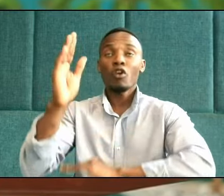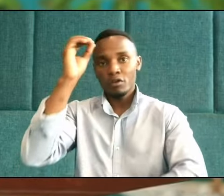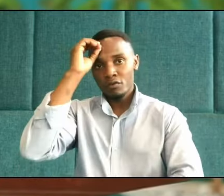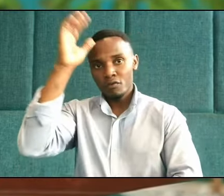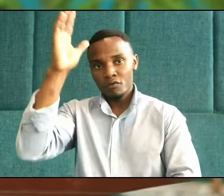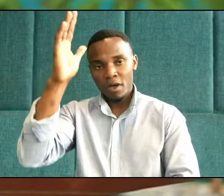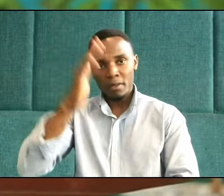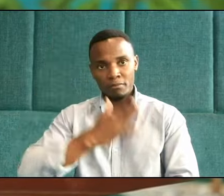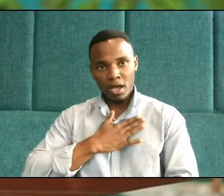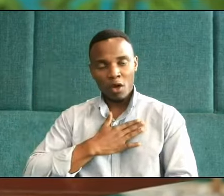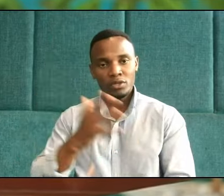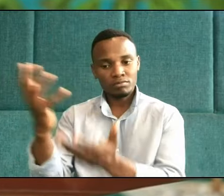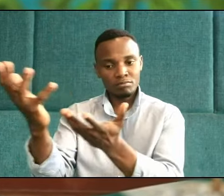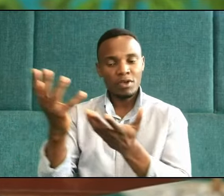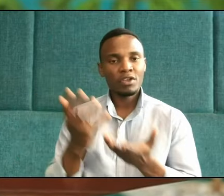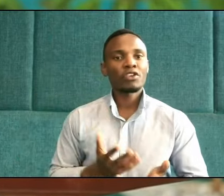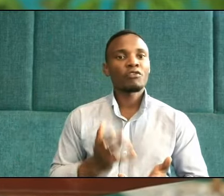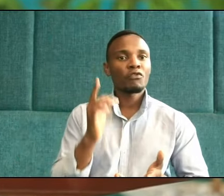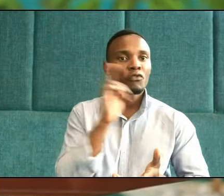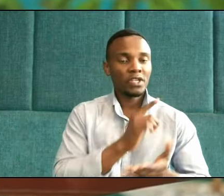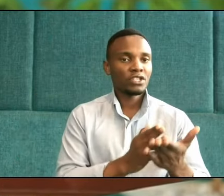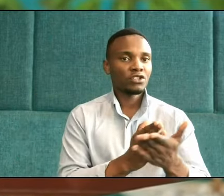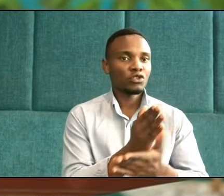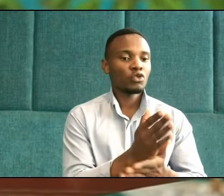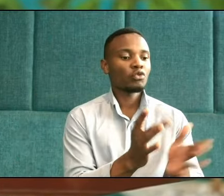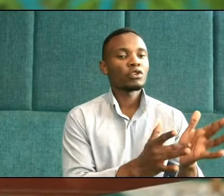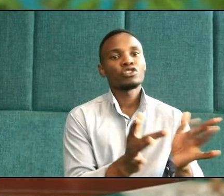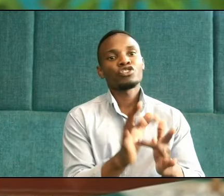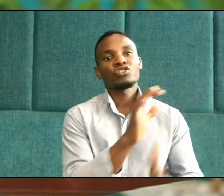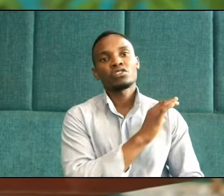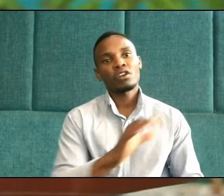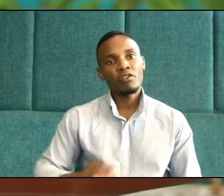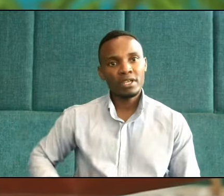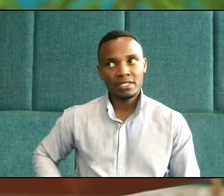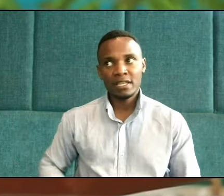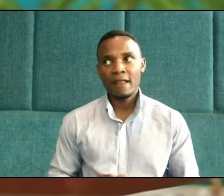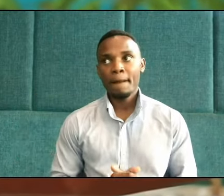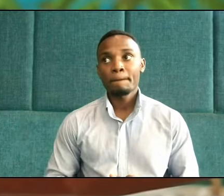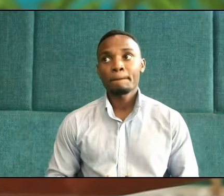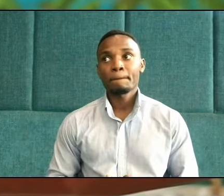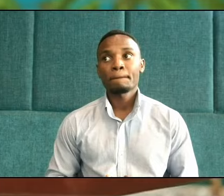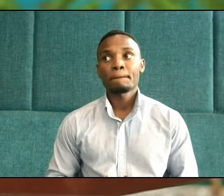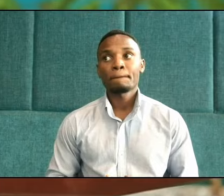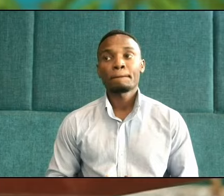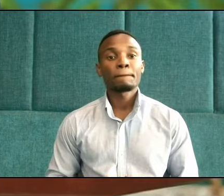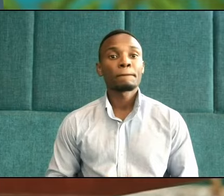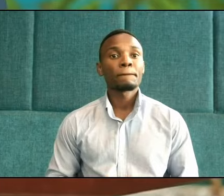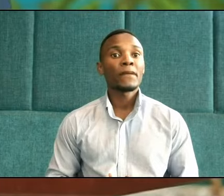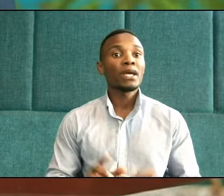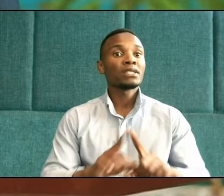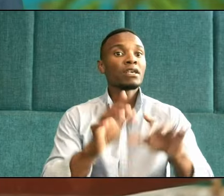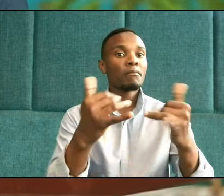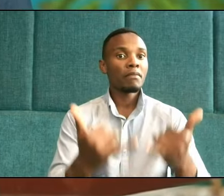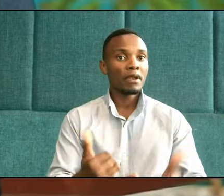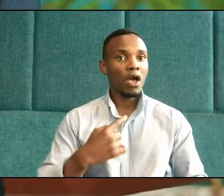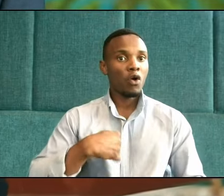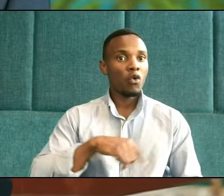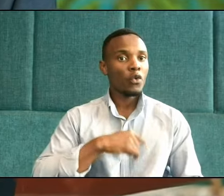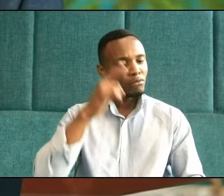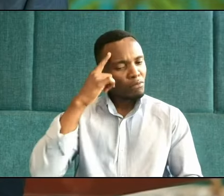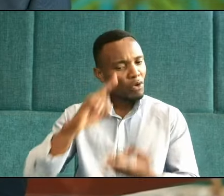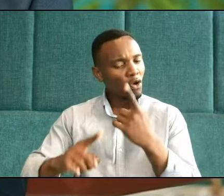Father has given us through Christ. Welcome now as we consider the